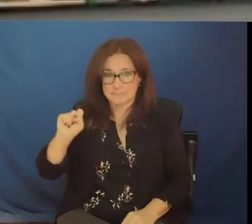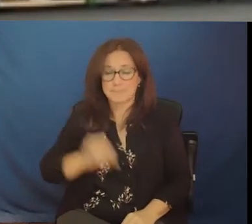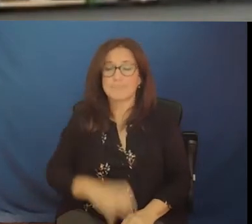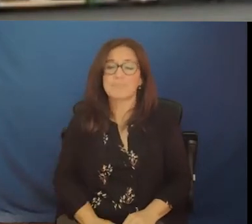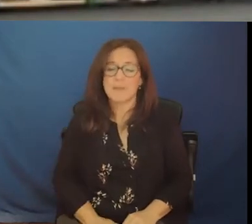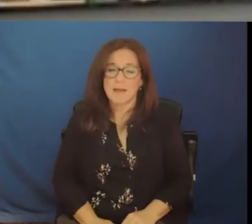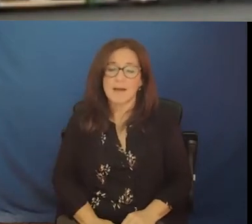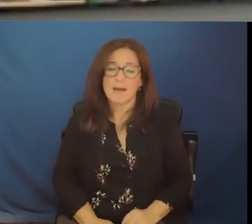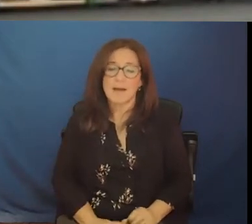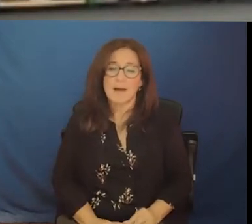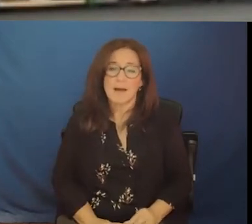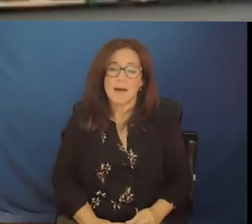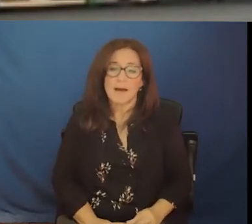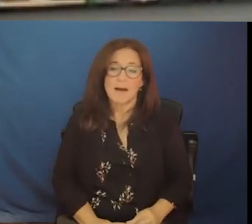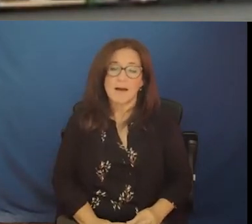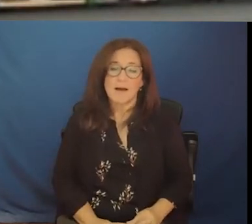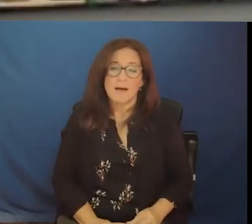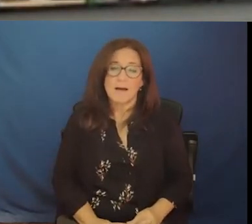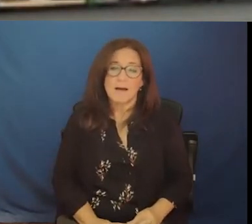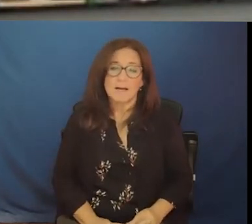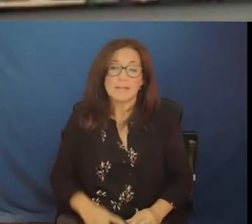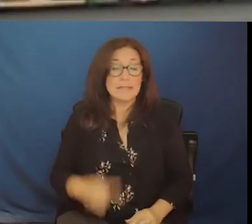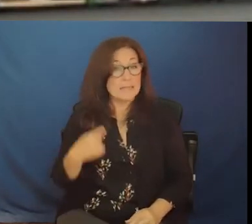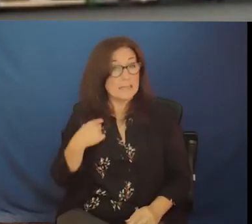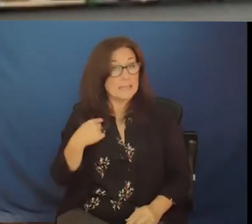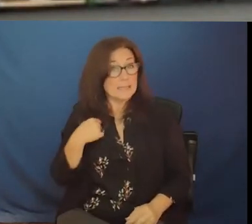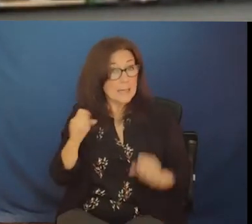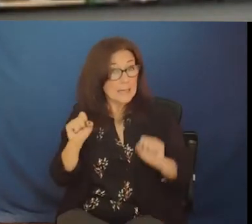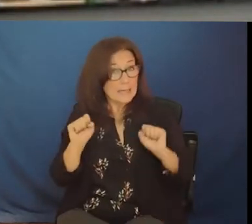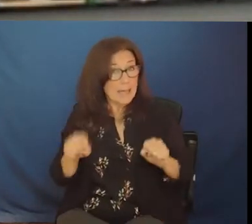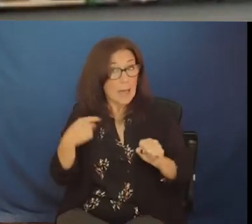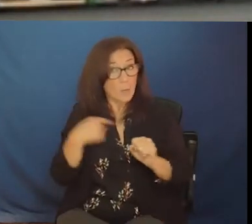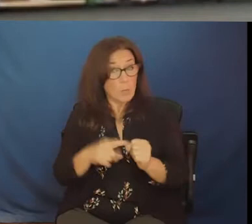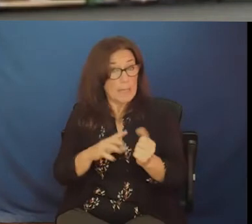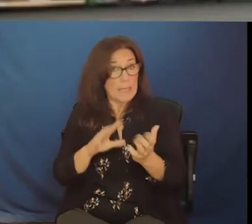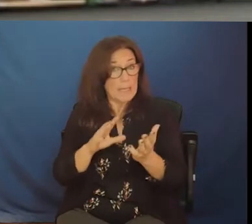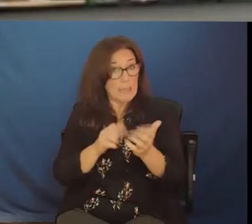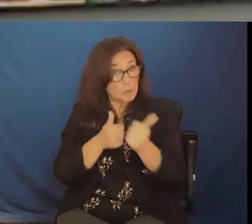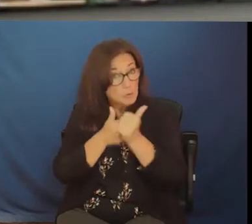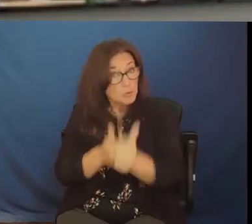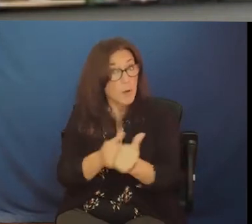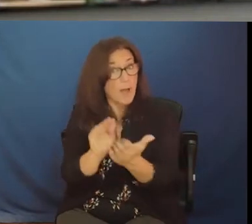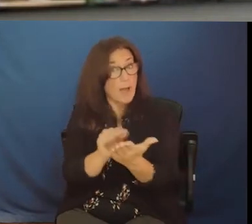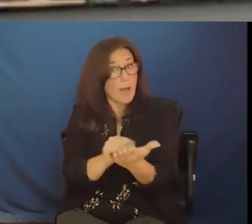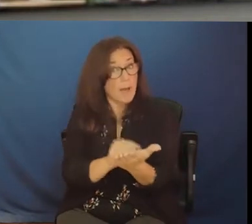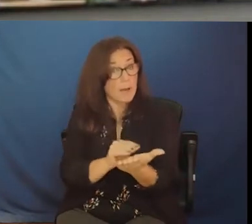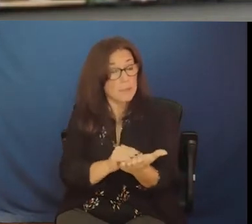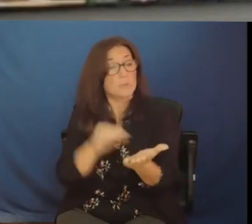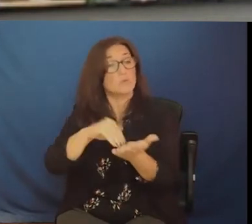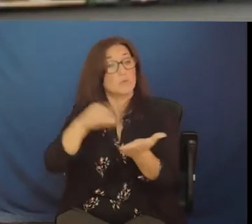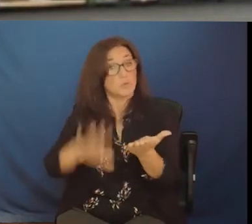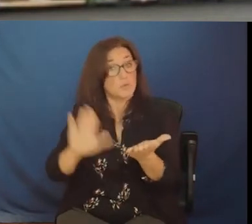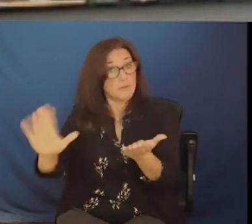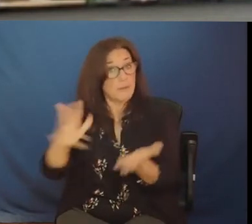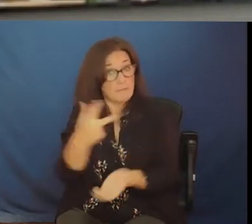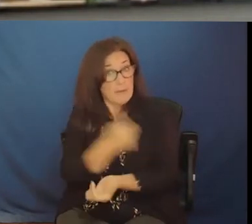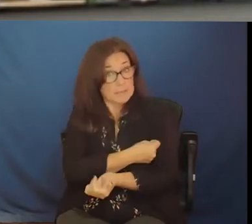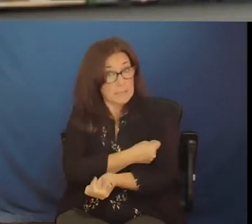Will we have the ability to track student vaccinations? Is that a possibility?